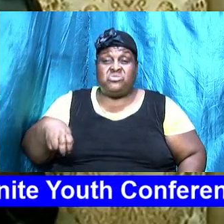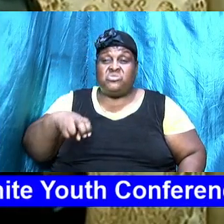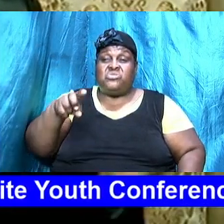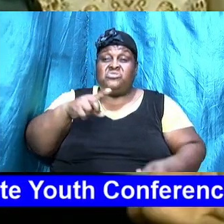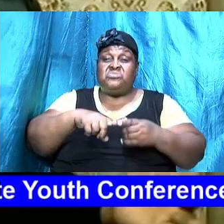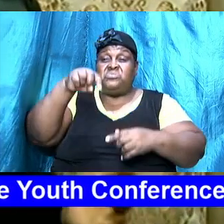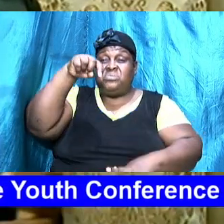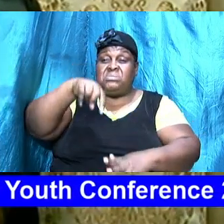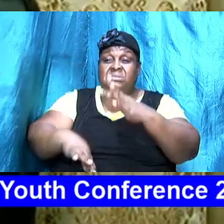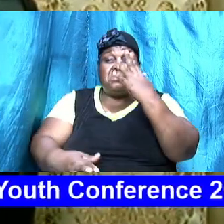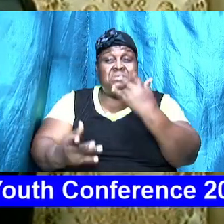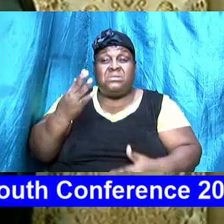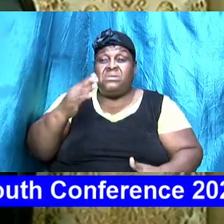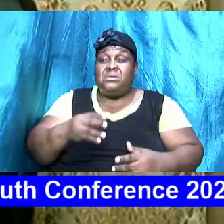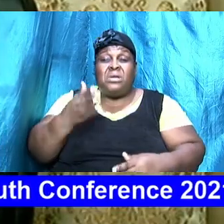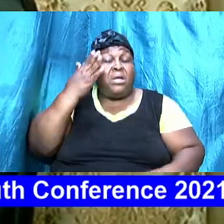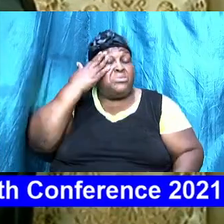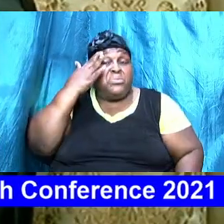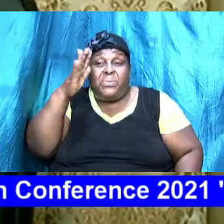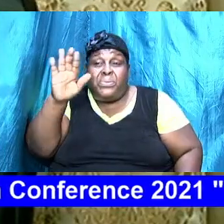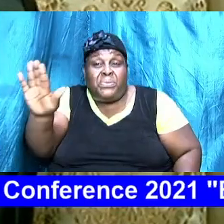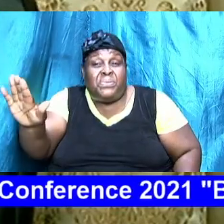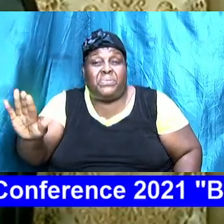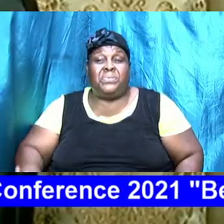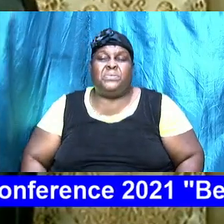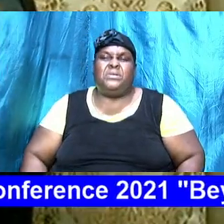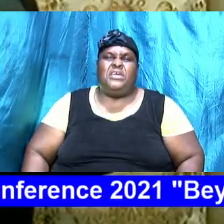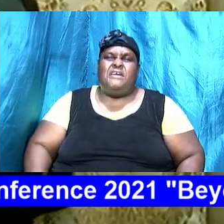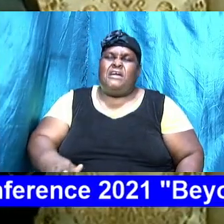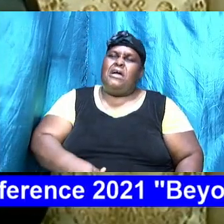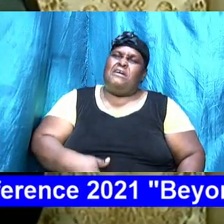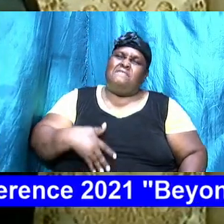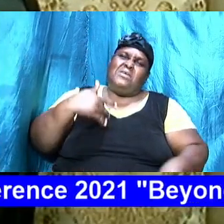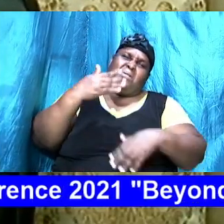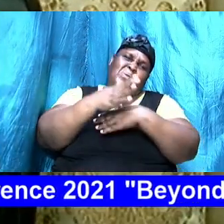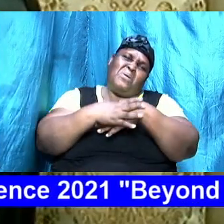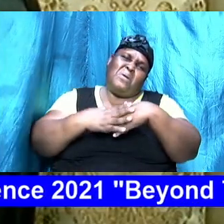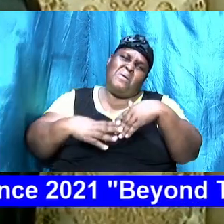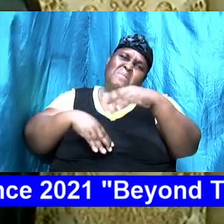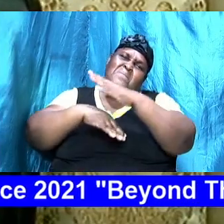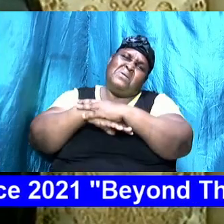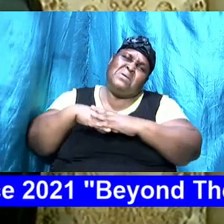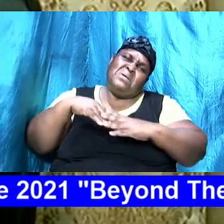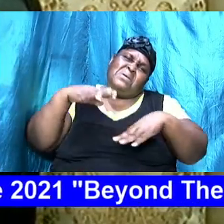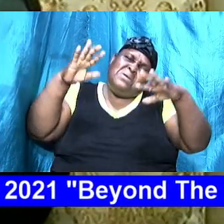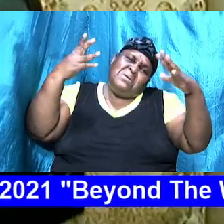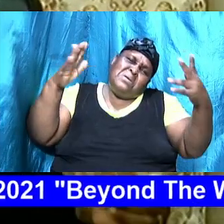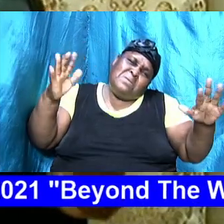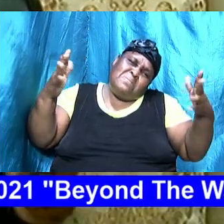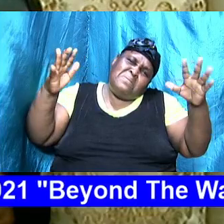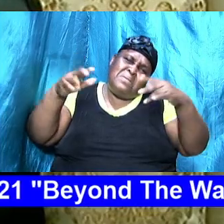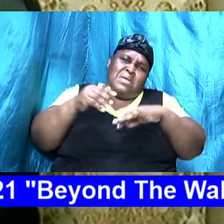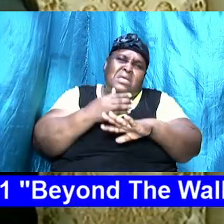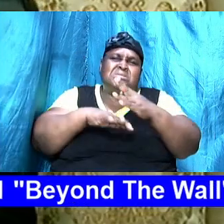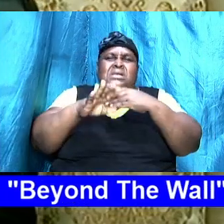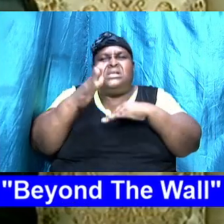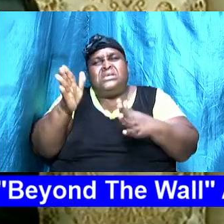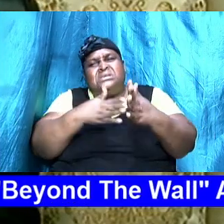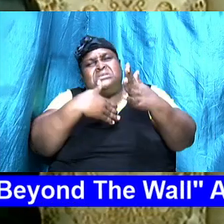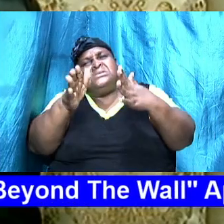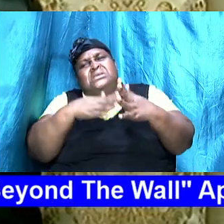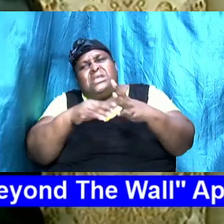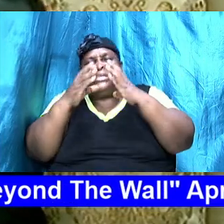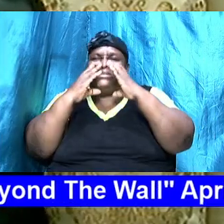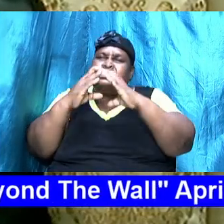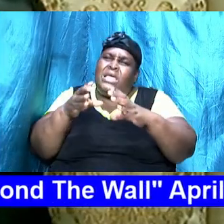And don't even know it. And we feel comfortable clapping our hands and singing and shouting.